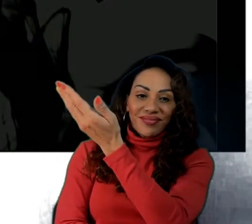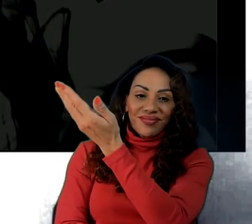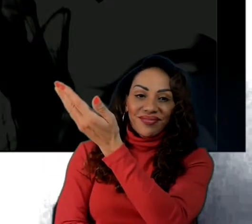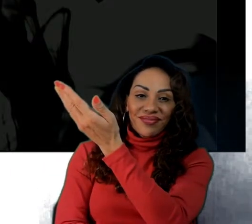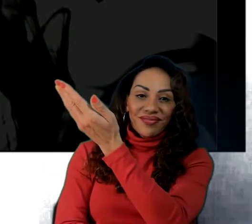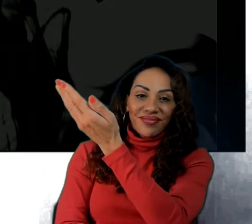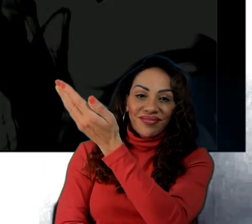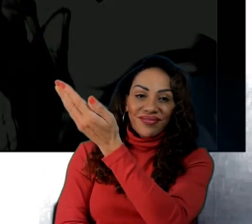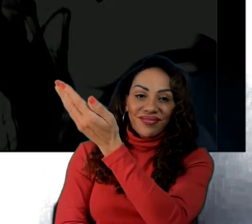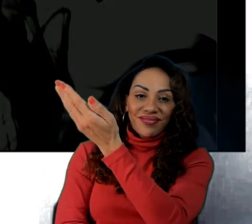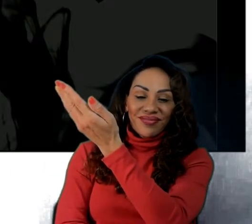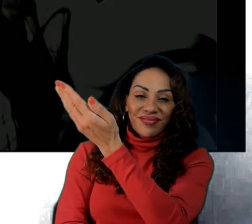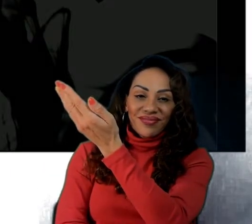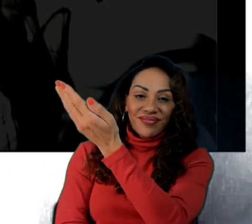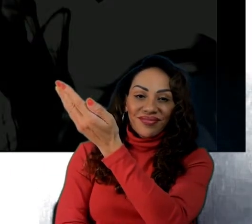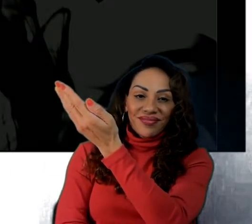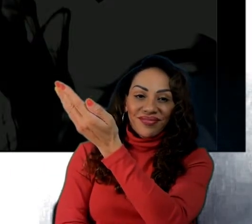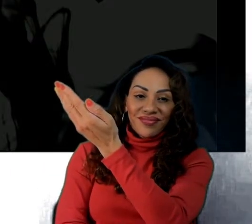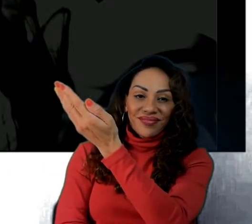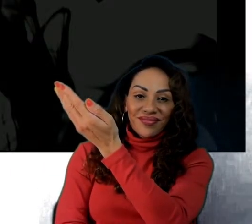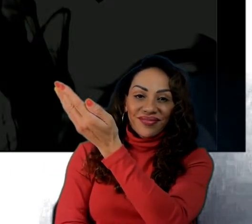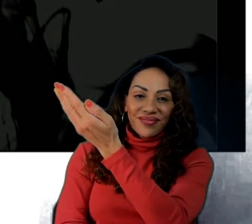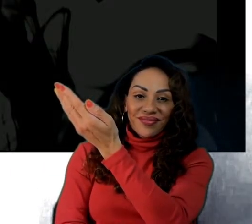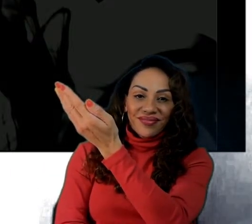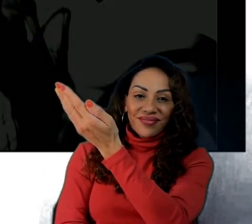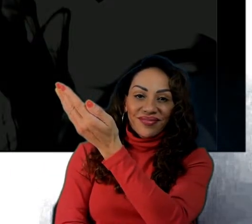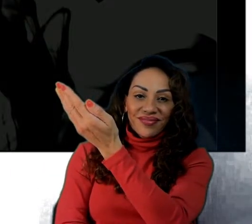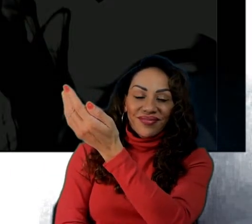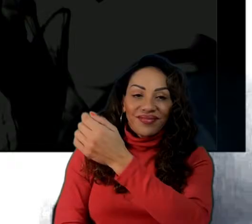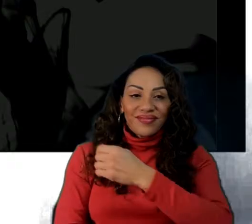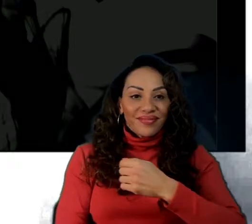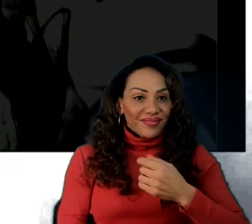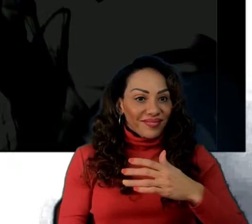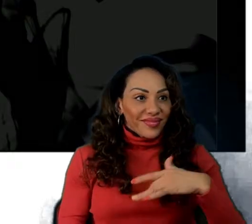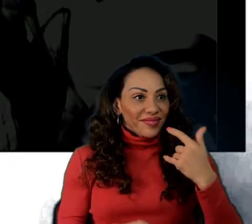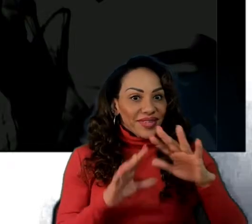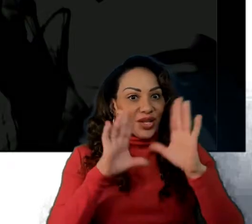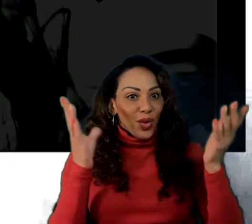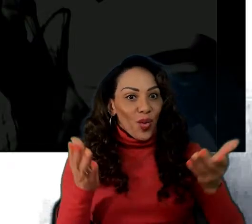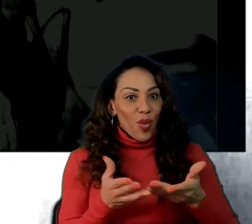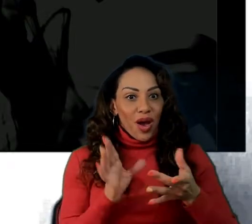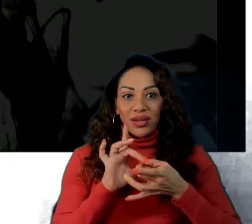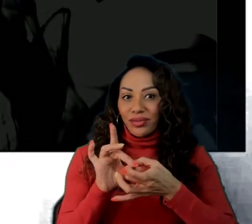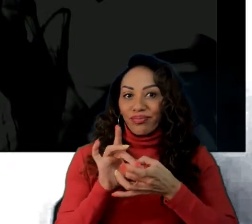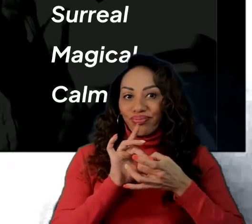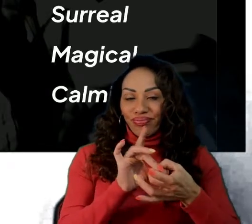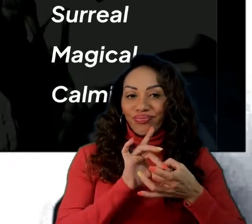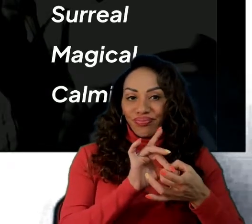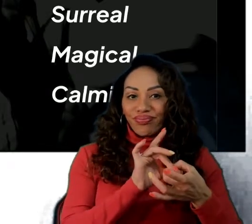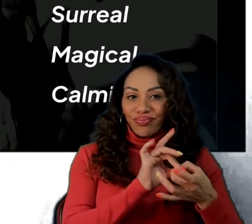being. It's all about the connectedness of the world. We're experiencing it firsthand.